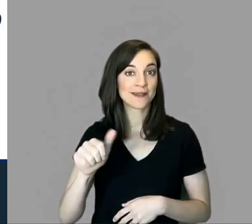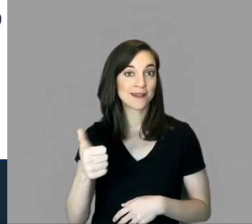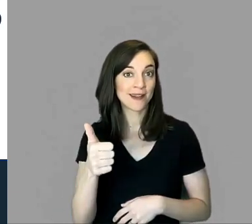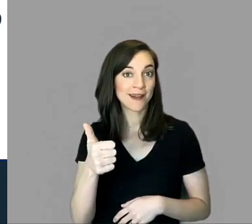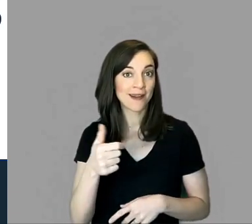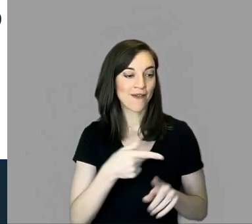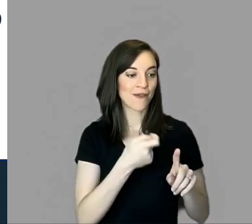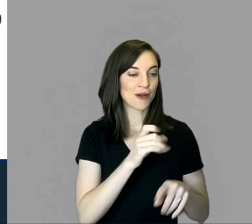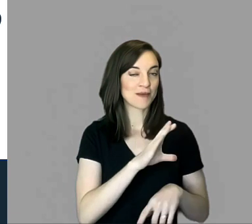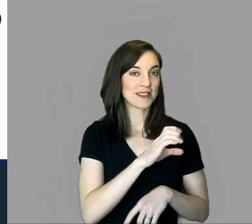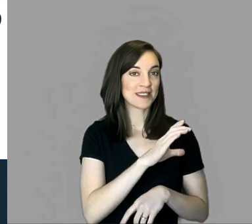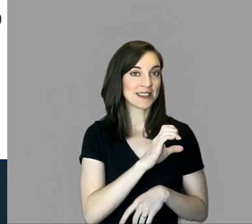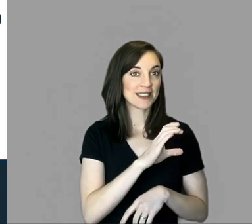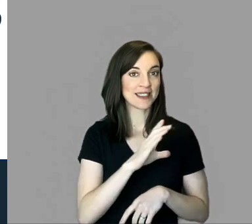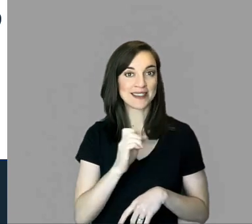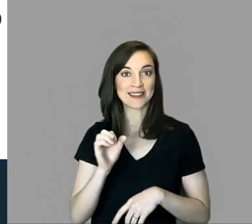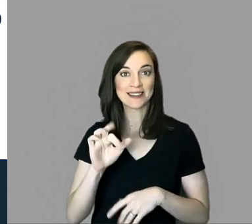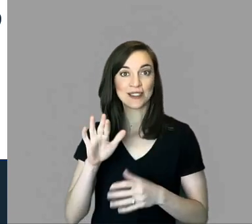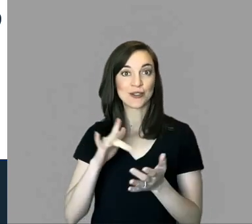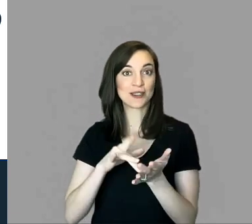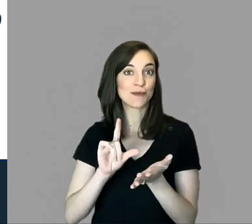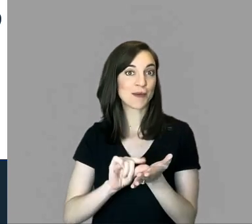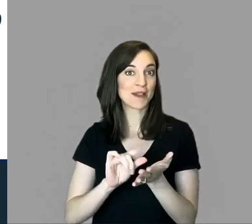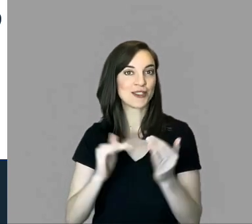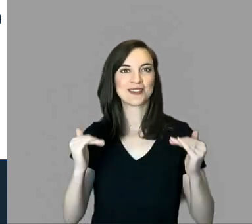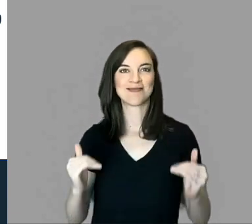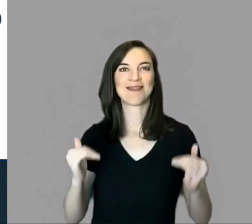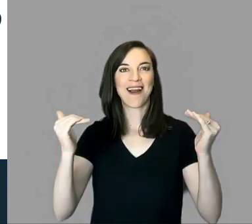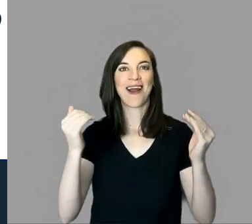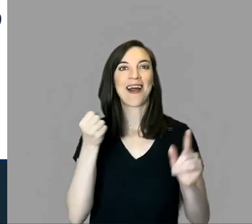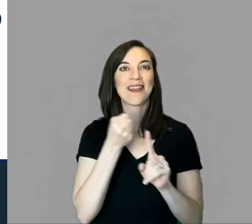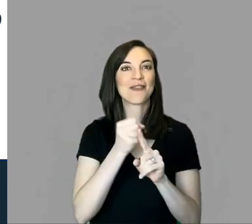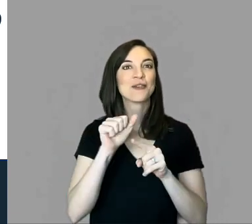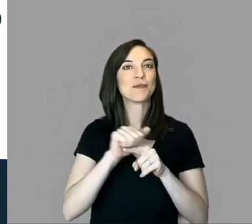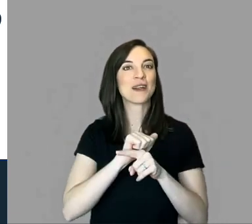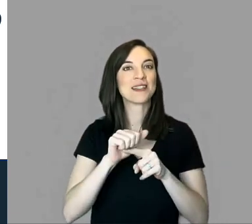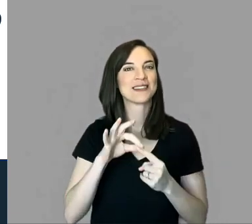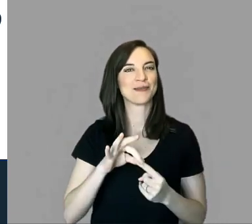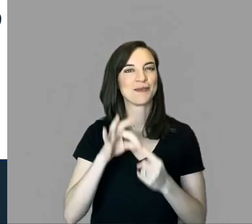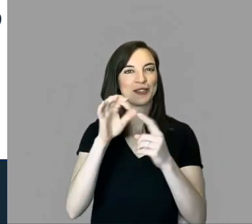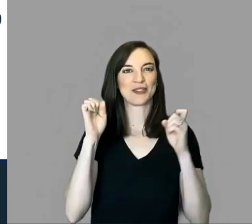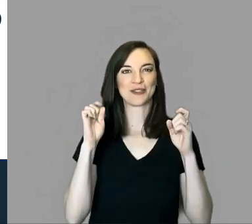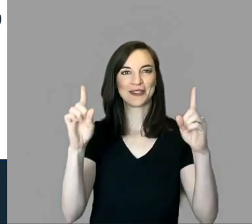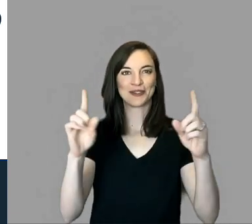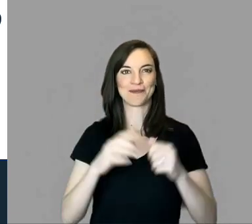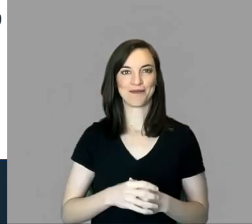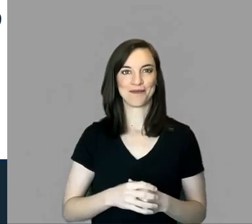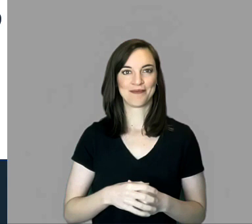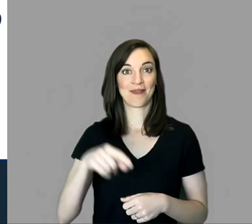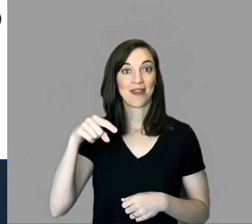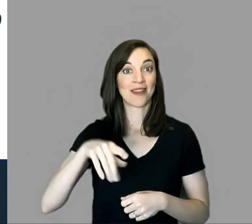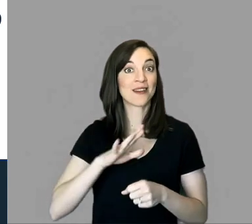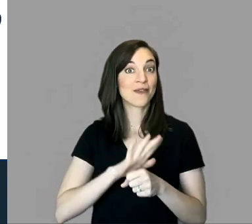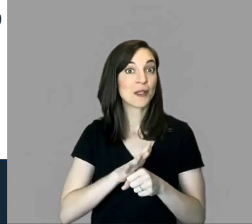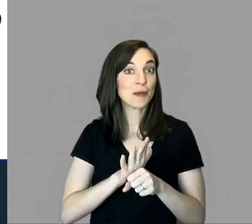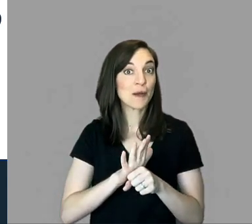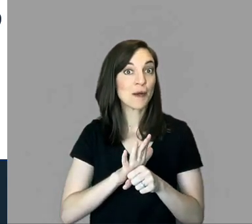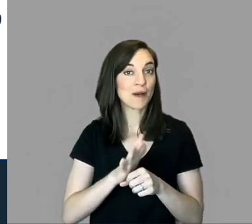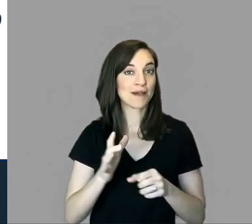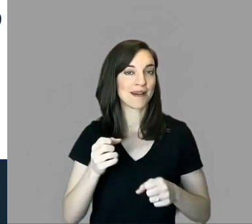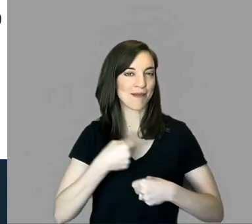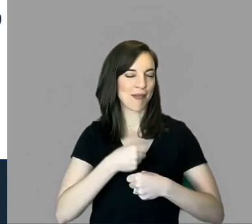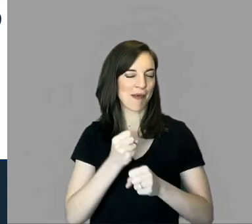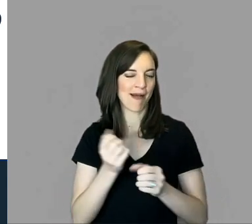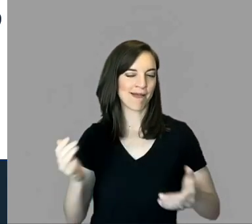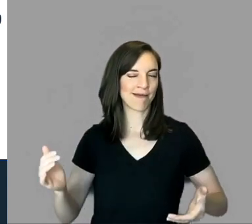discussing the 10th high leverage practice from the CEC and CEEDAR Center's publication, High Leverage Practices in Special